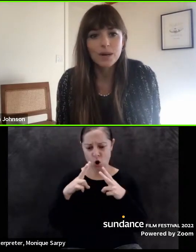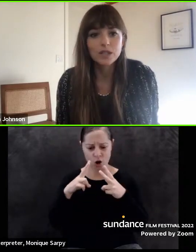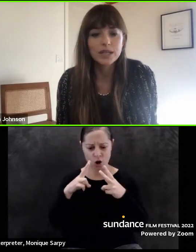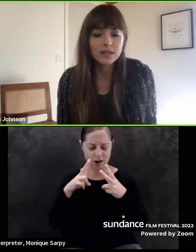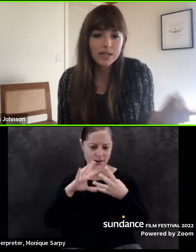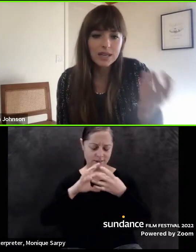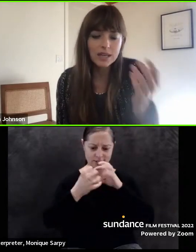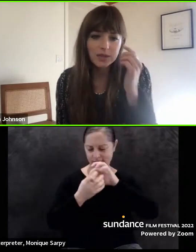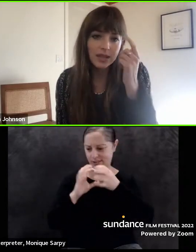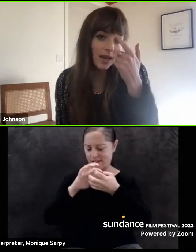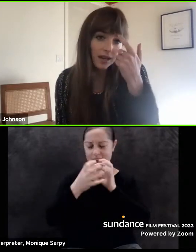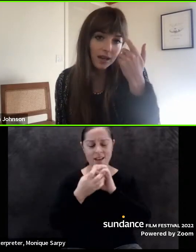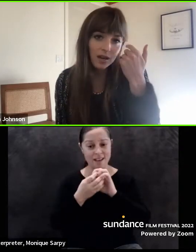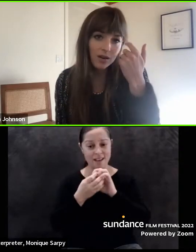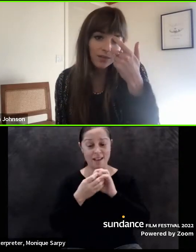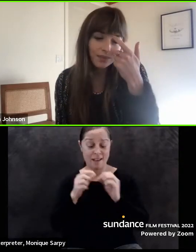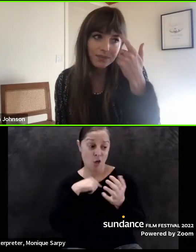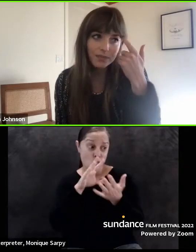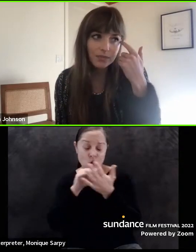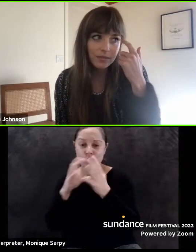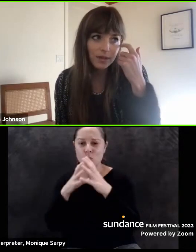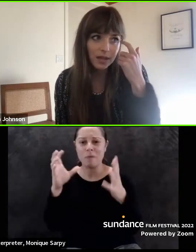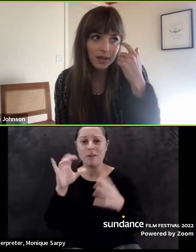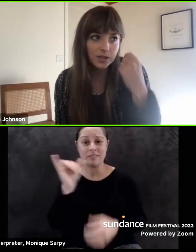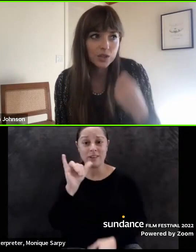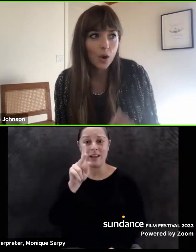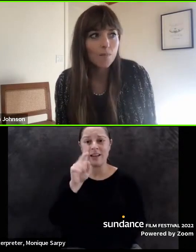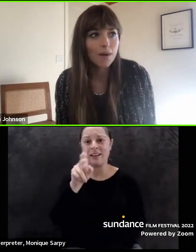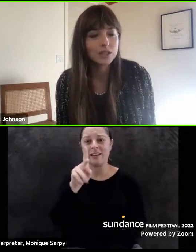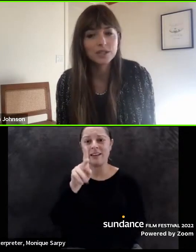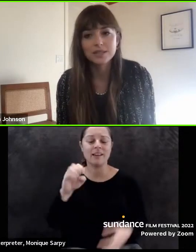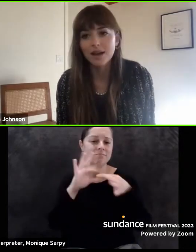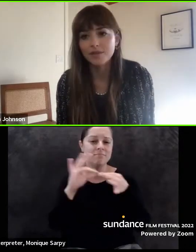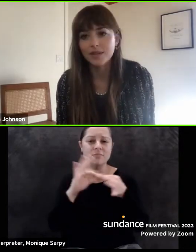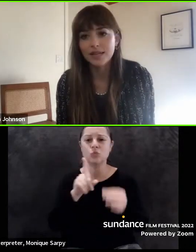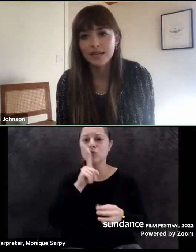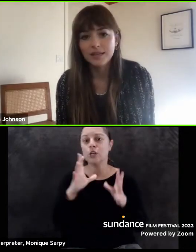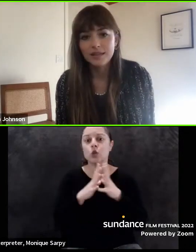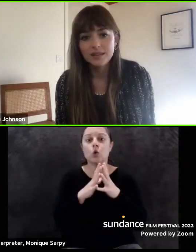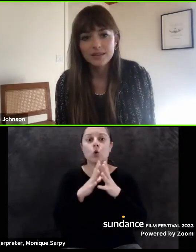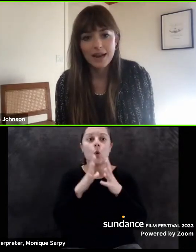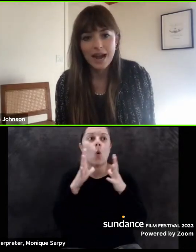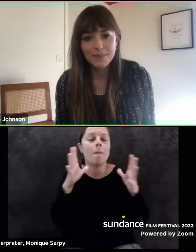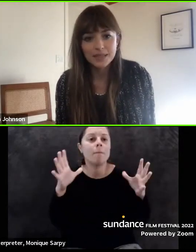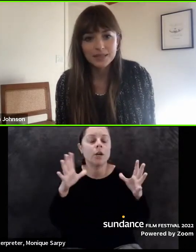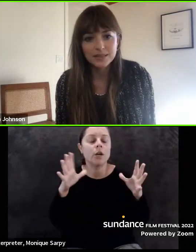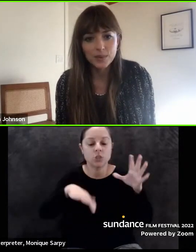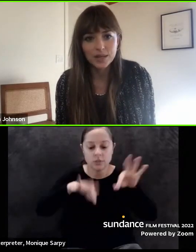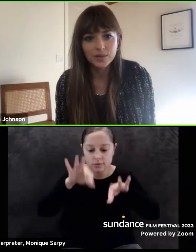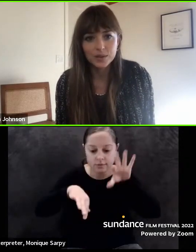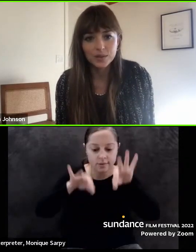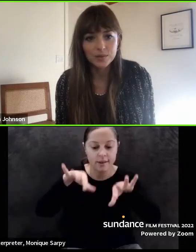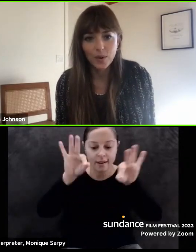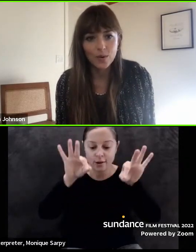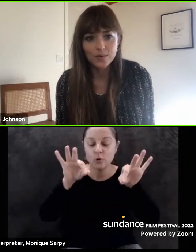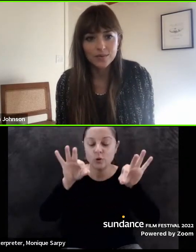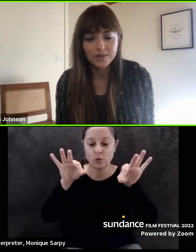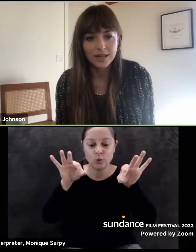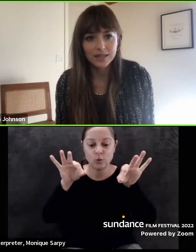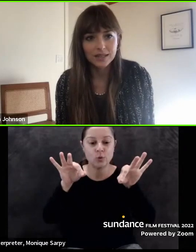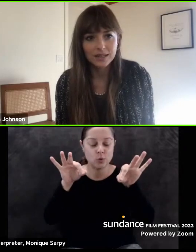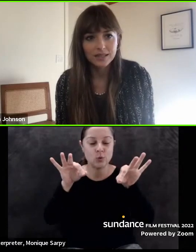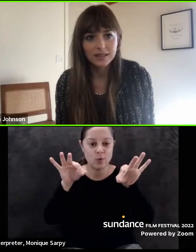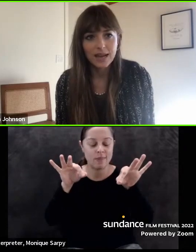learned so much. Like Keke was saying, there's so much discovery that happens when you do a